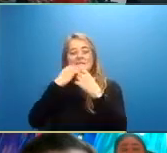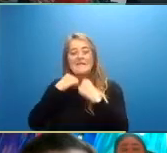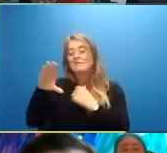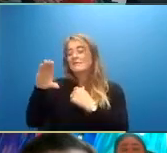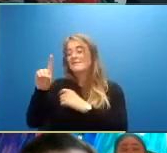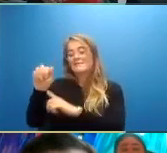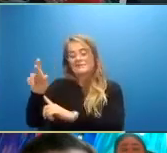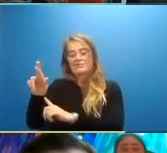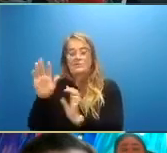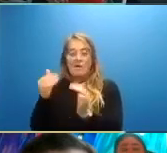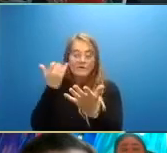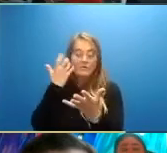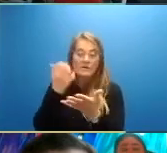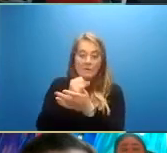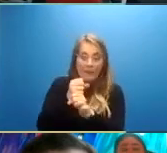them, and